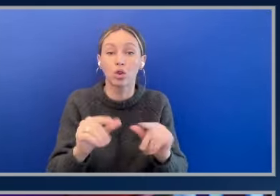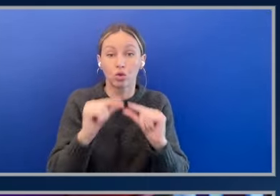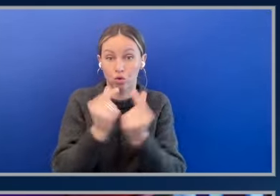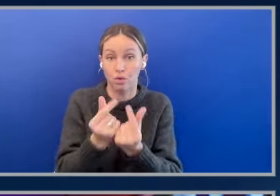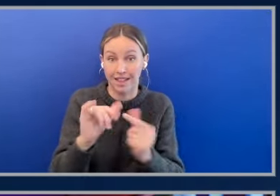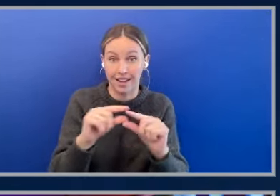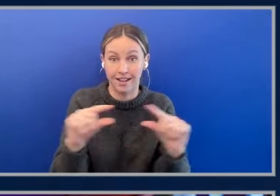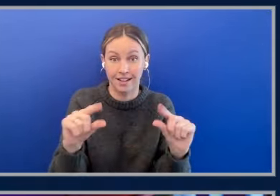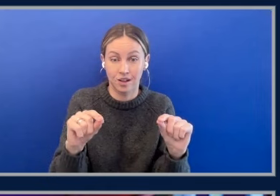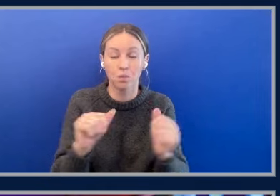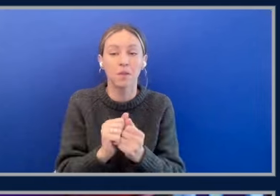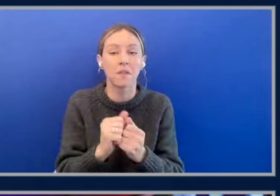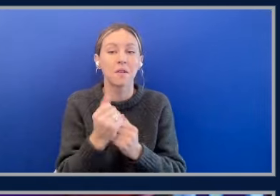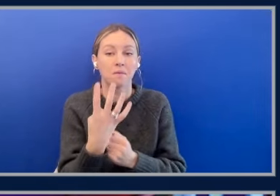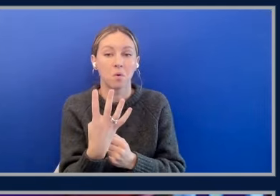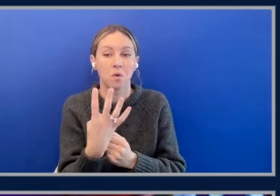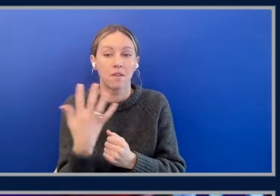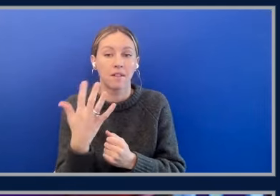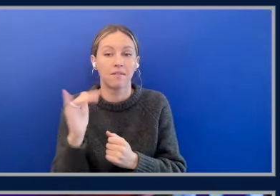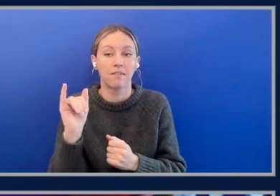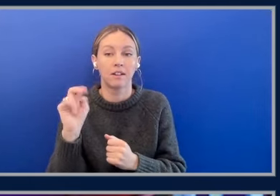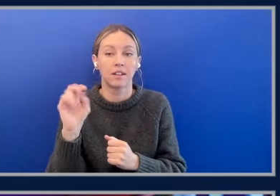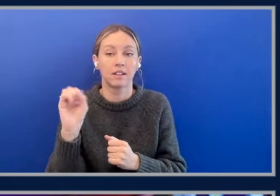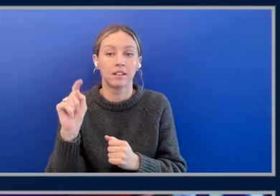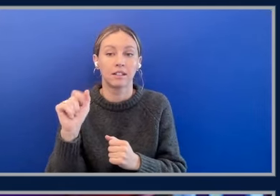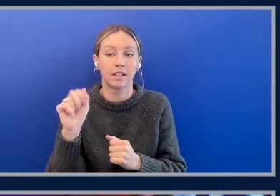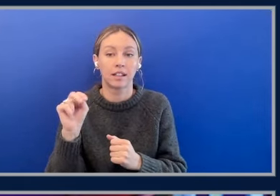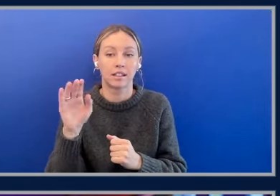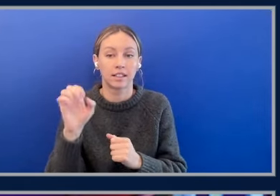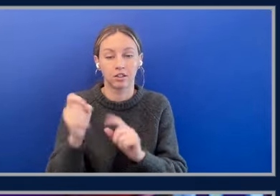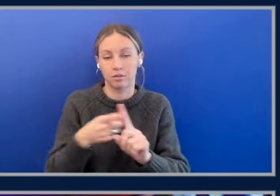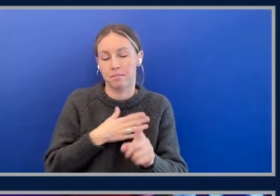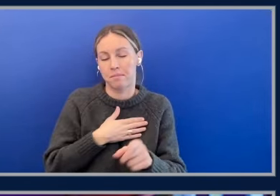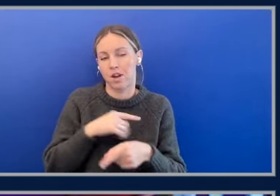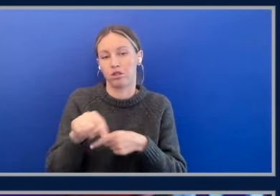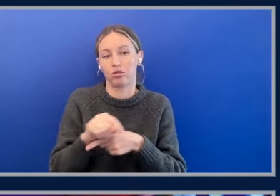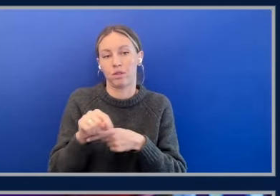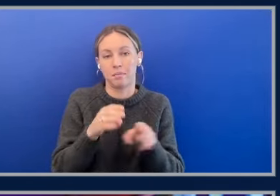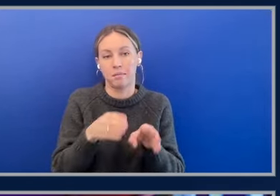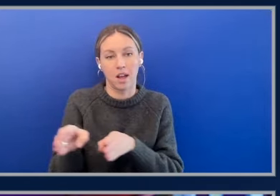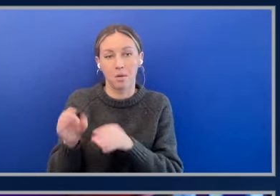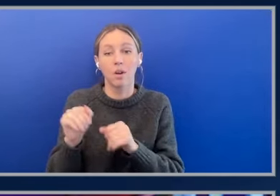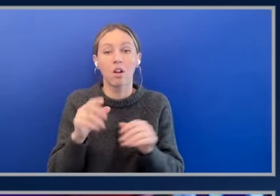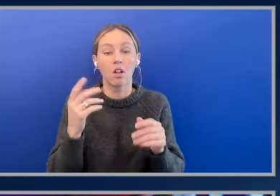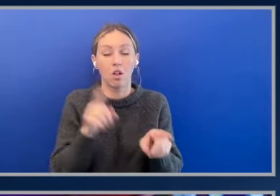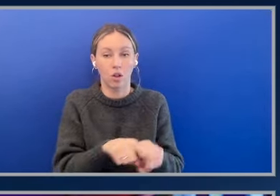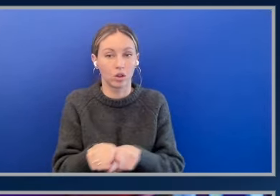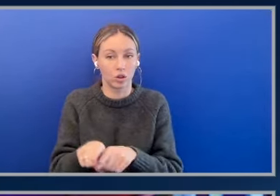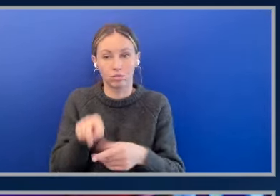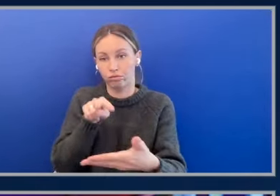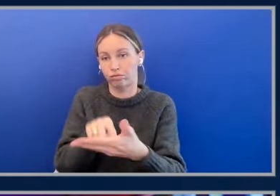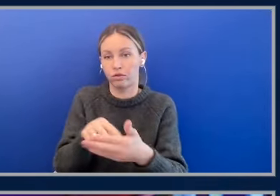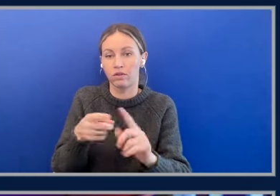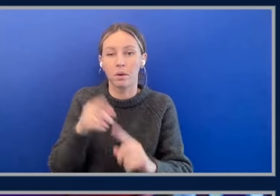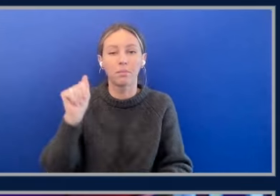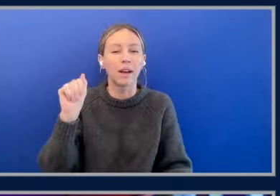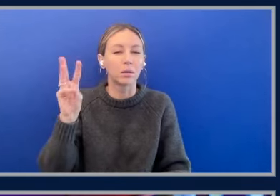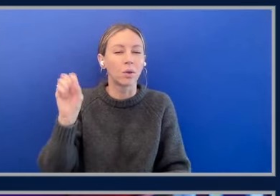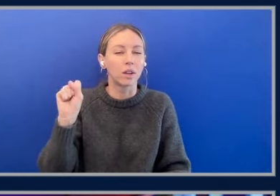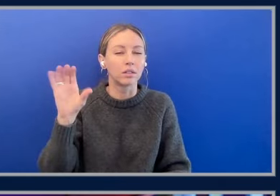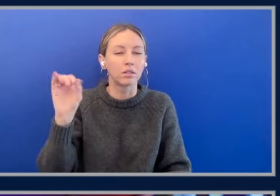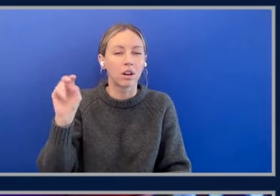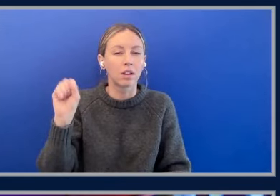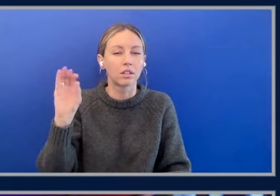P5 instances that are coming from my training plan. We can also realize that from the AWS console screen, from the